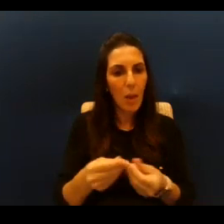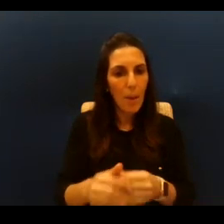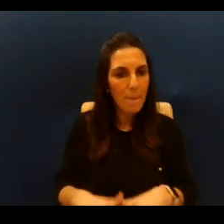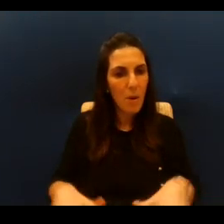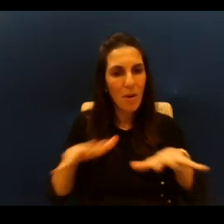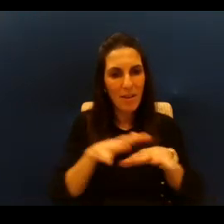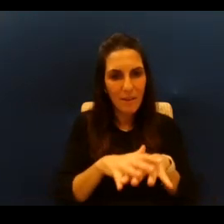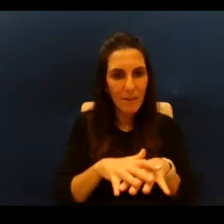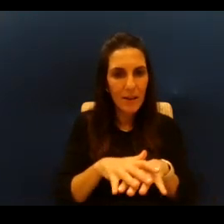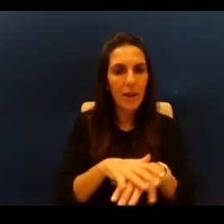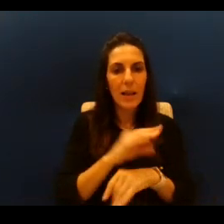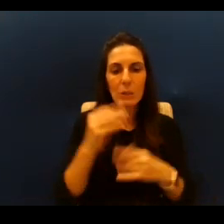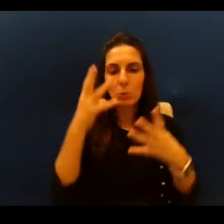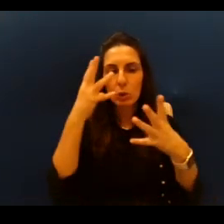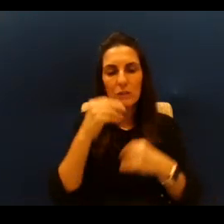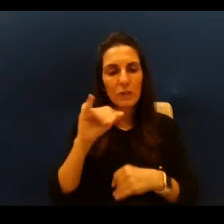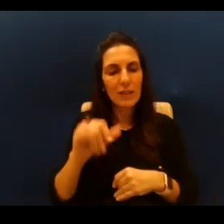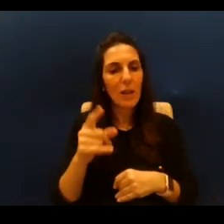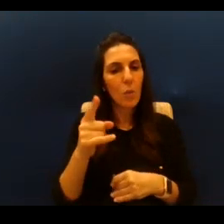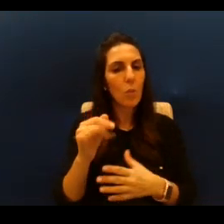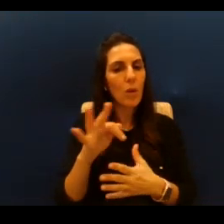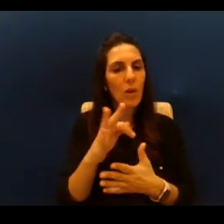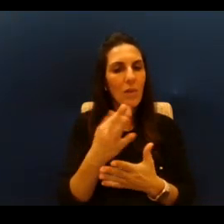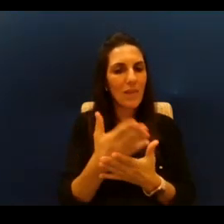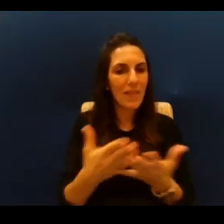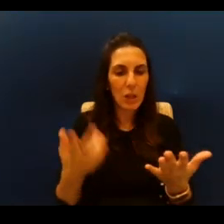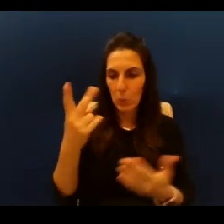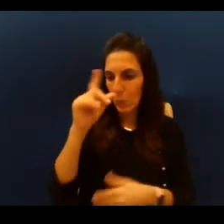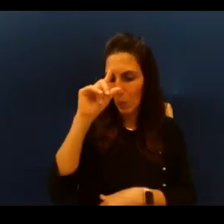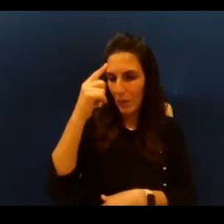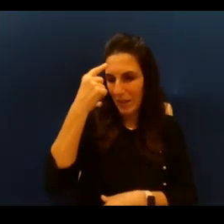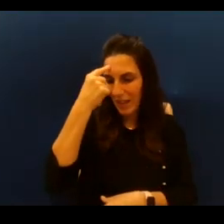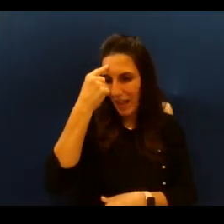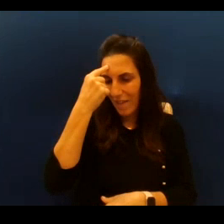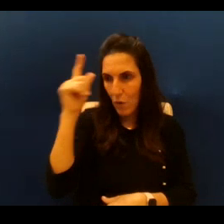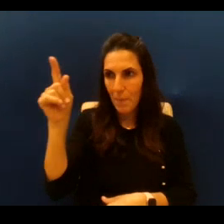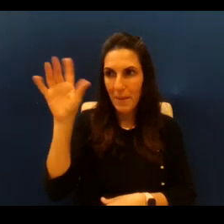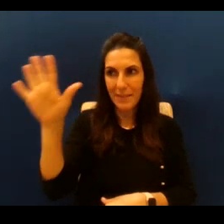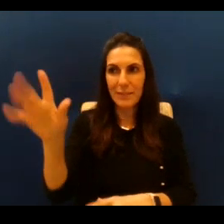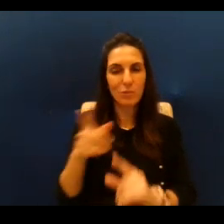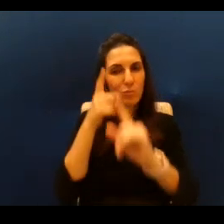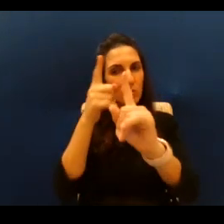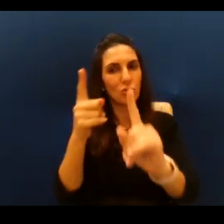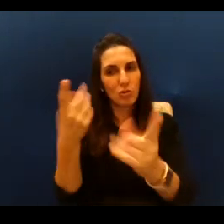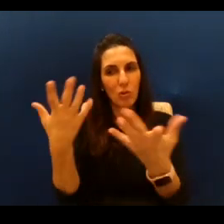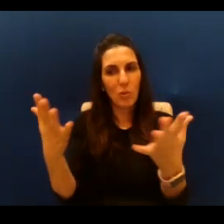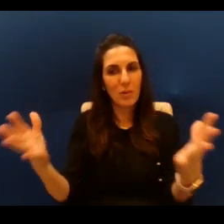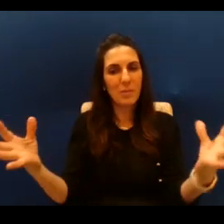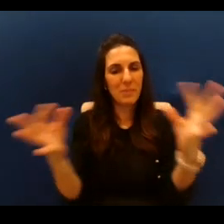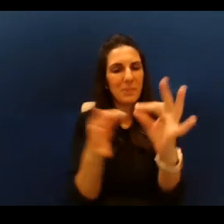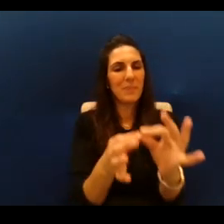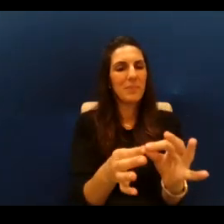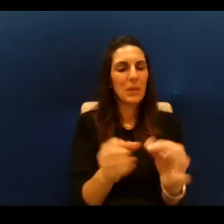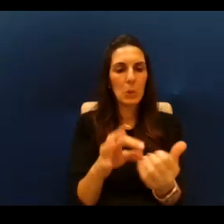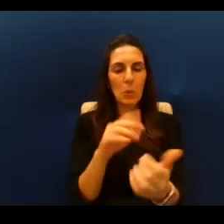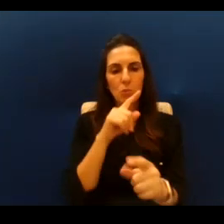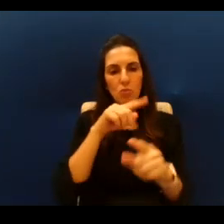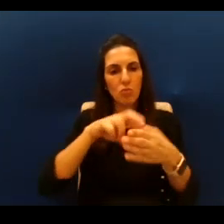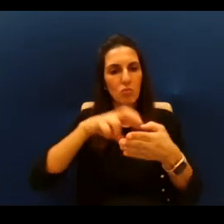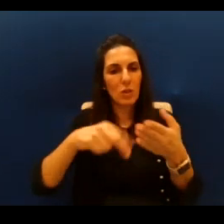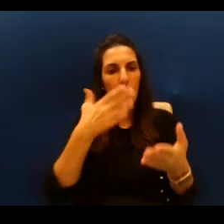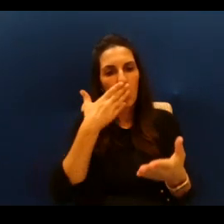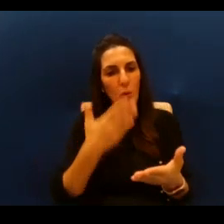beautification. This is one of those that where two government missions align, and you know the result is really good things happening